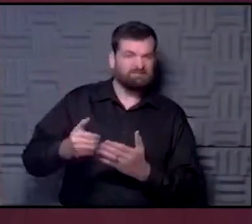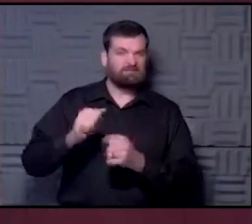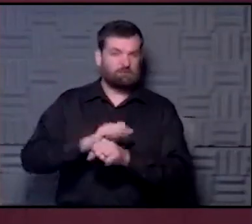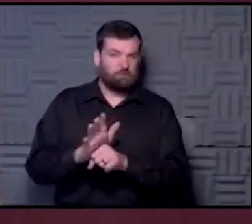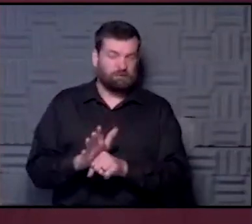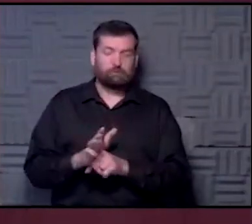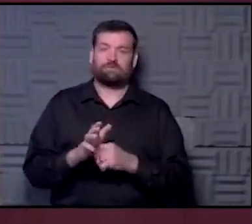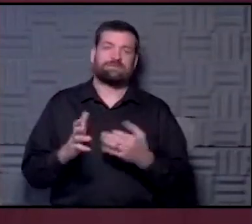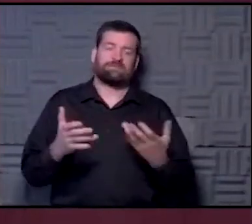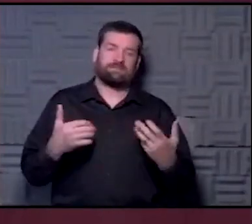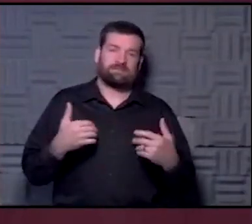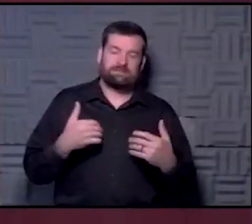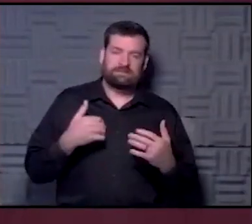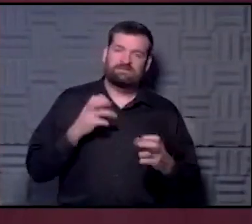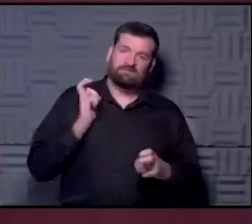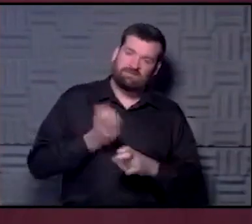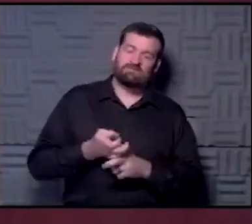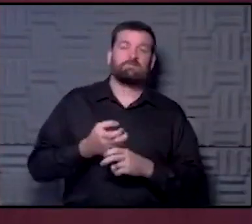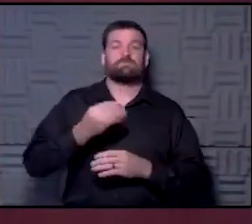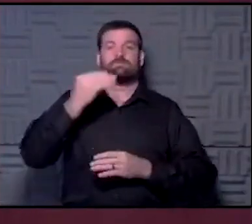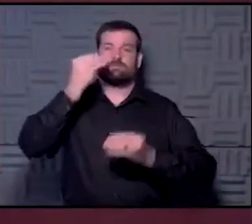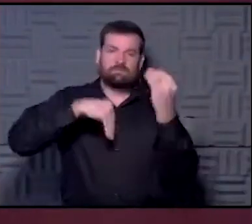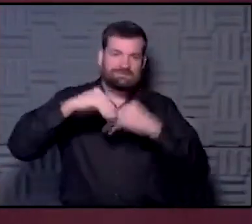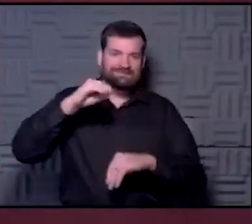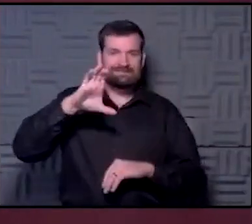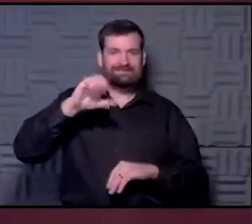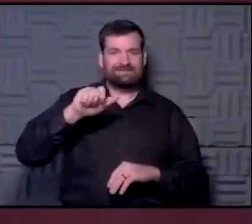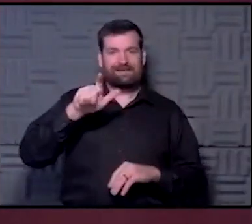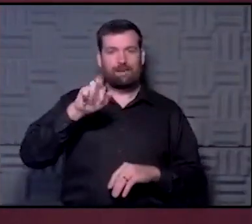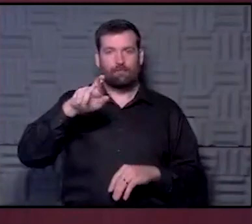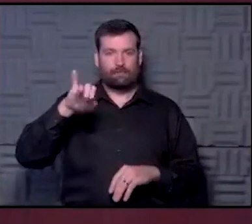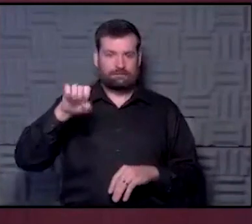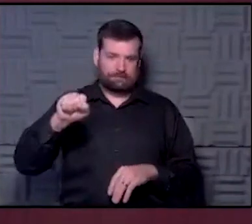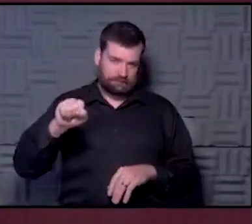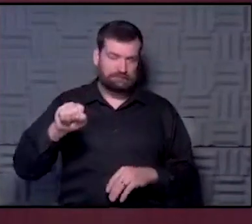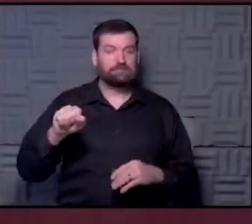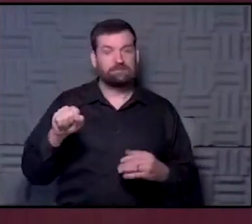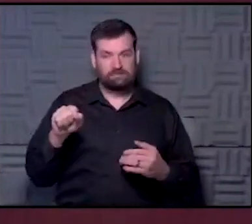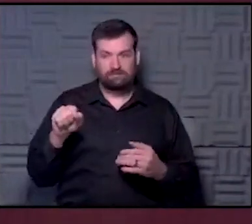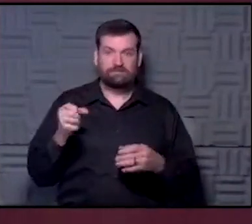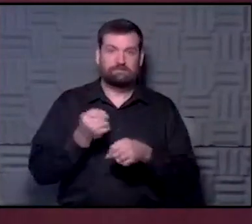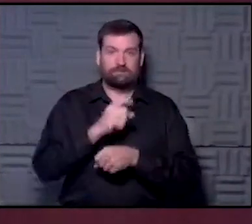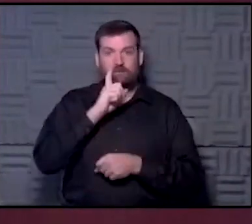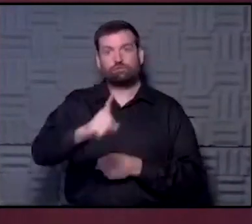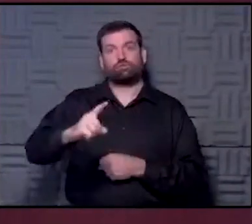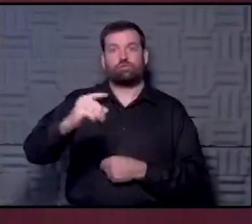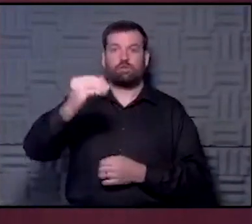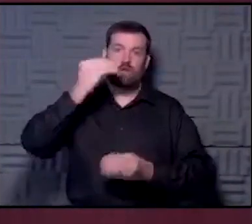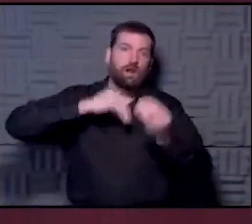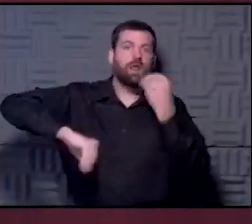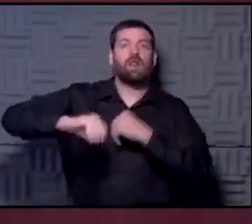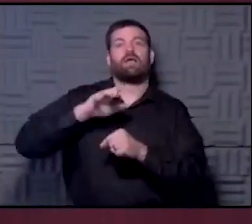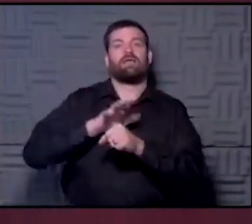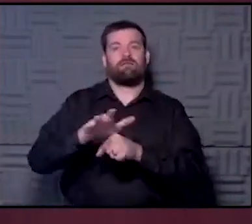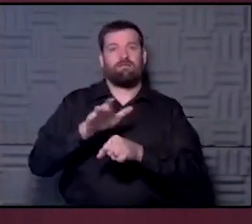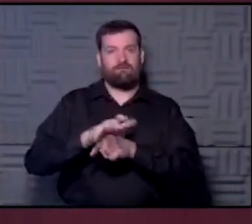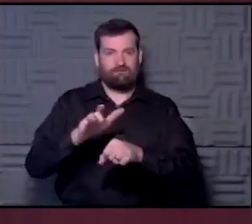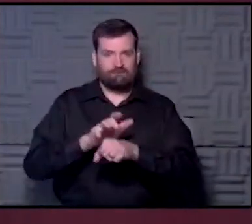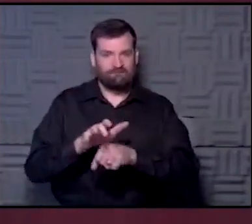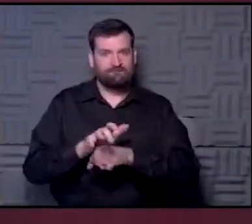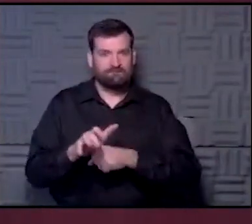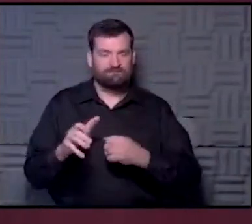big takeaway would be work on your calories. Let's get, make sure we're fueling your body so that your body has